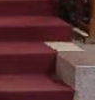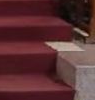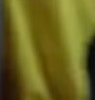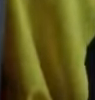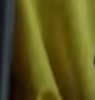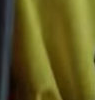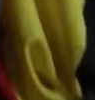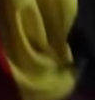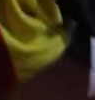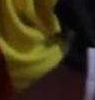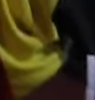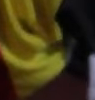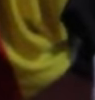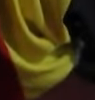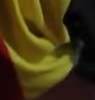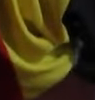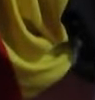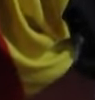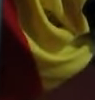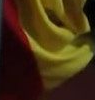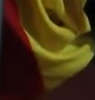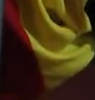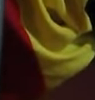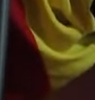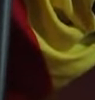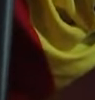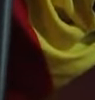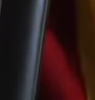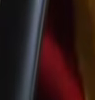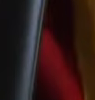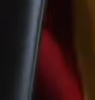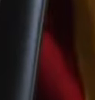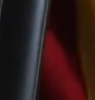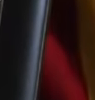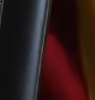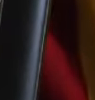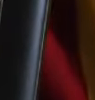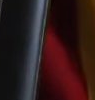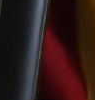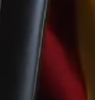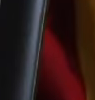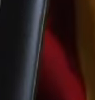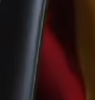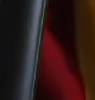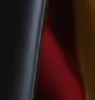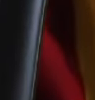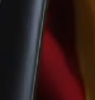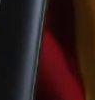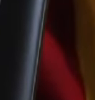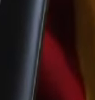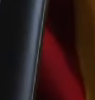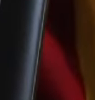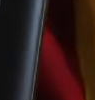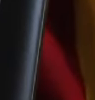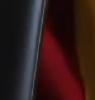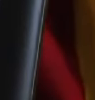Christ Cathedral Bugembe in Busoga Diocese. There okay. will be a big service at his burial, mm-hmm. and I hope to be there mm-hmm.